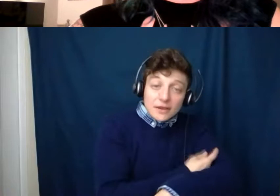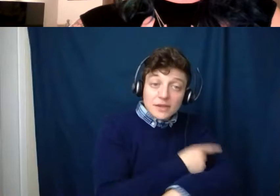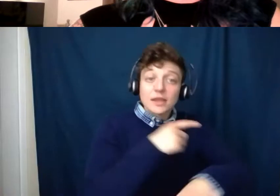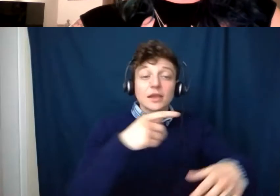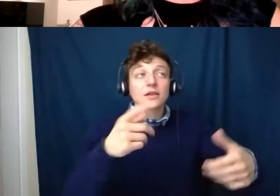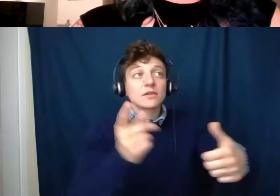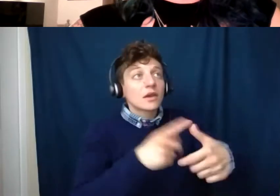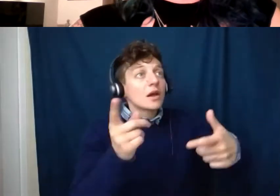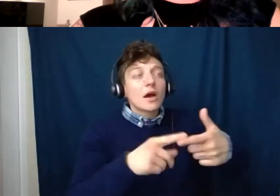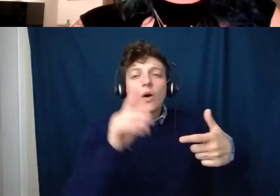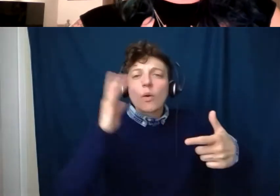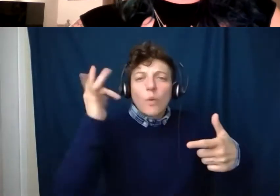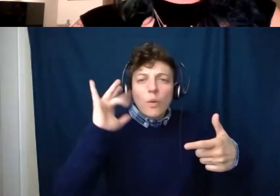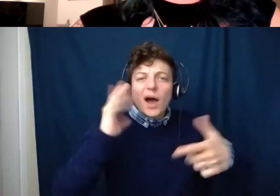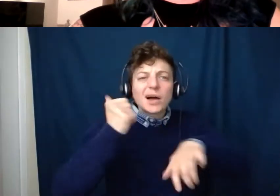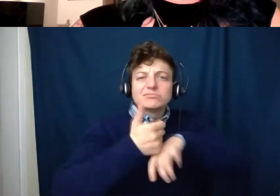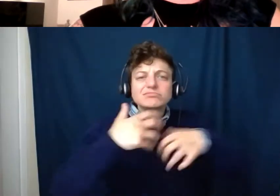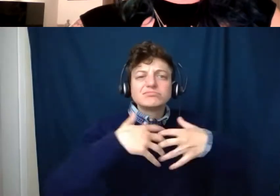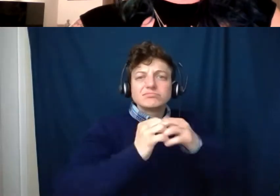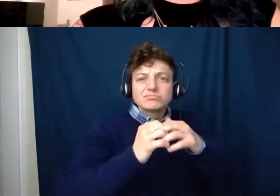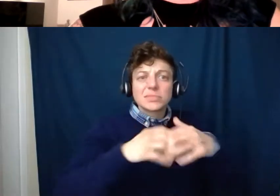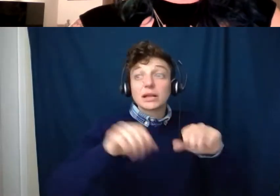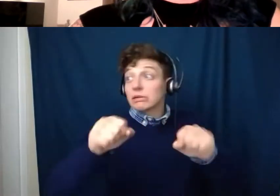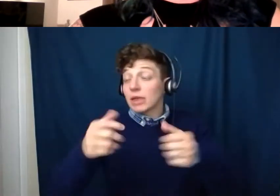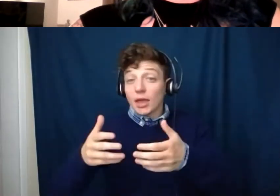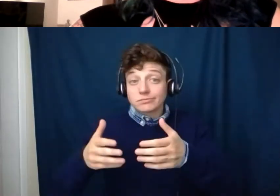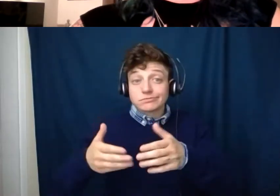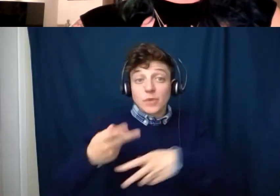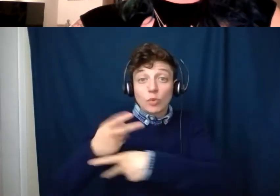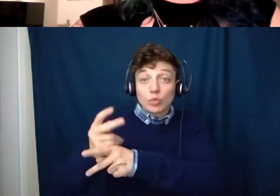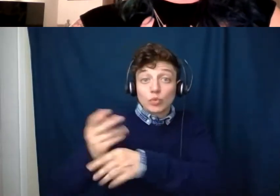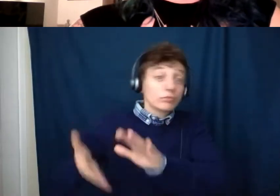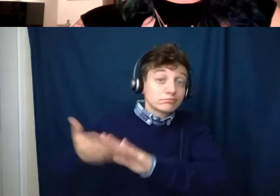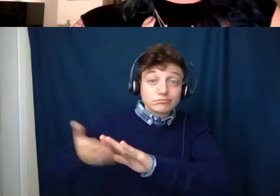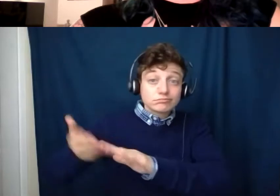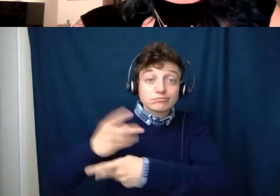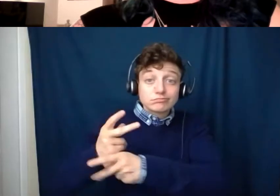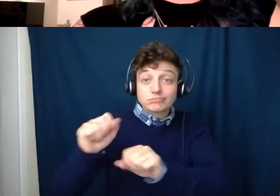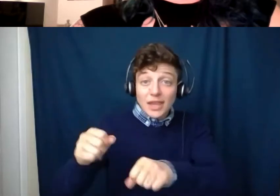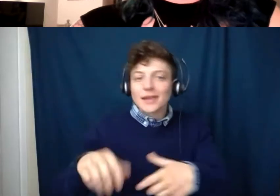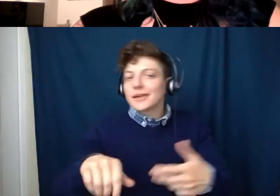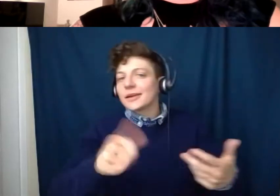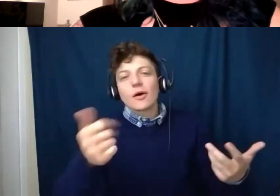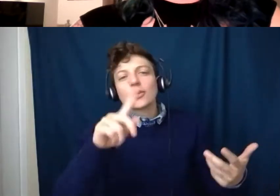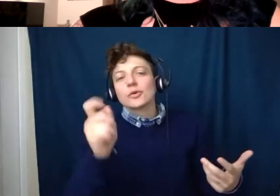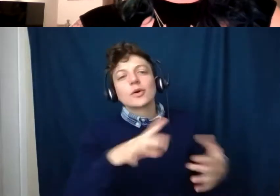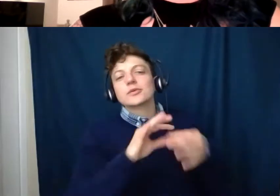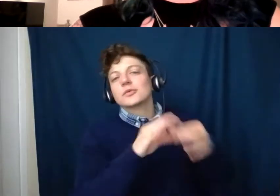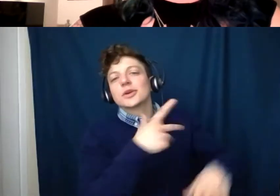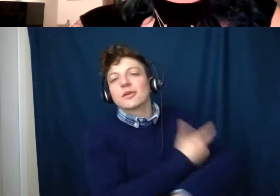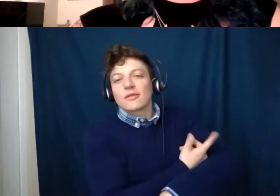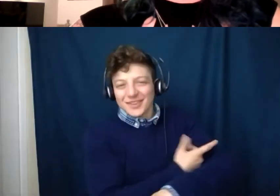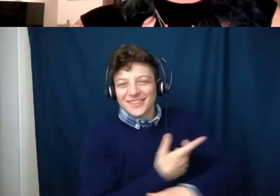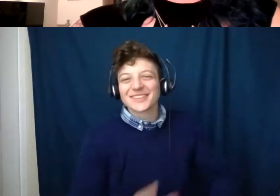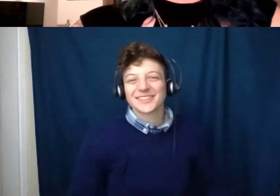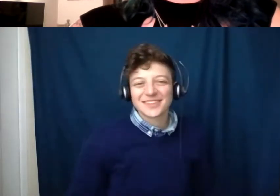came about so quickly, why we can make them so fast, and any other questions that you have about vaccines.